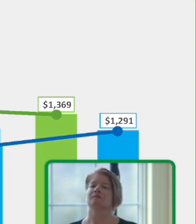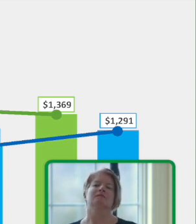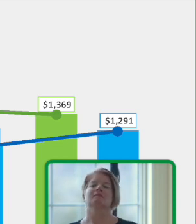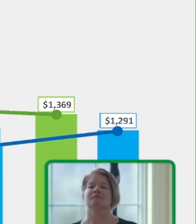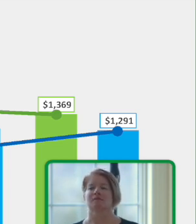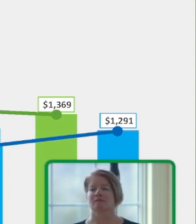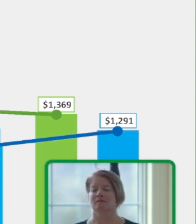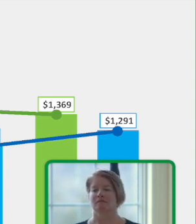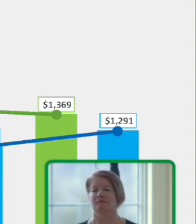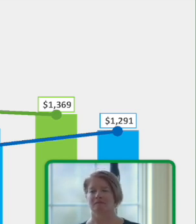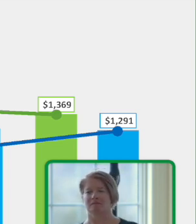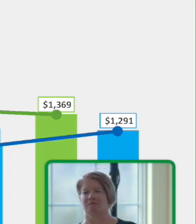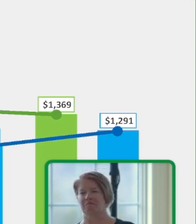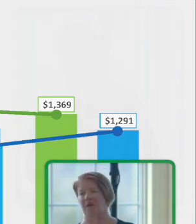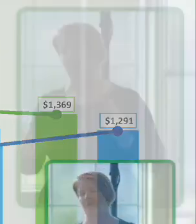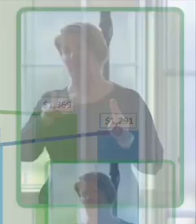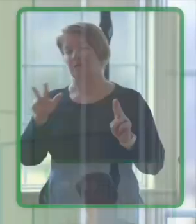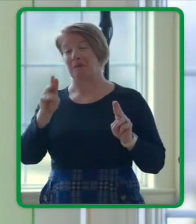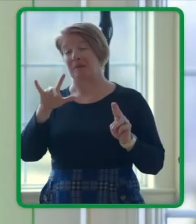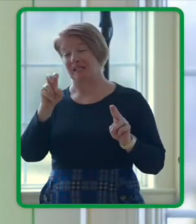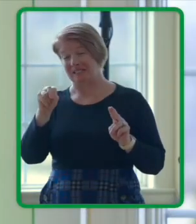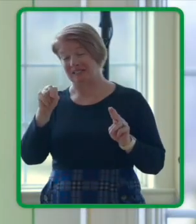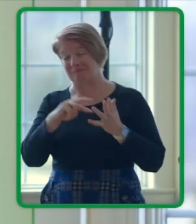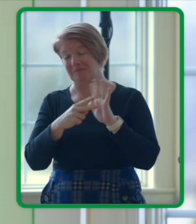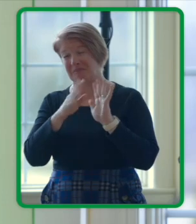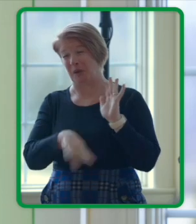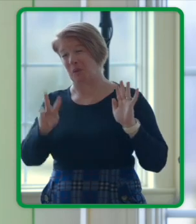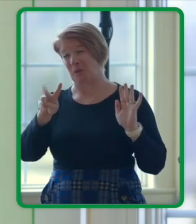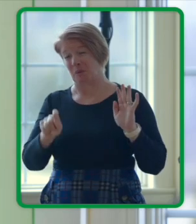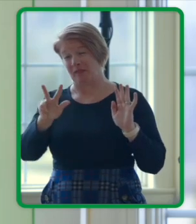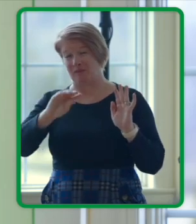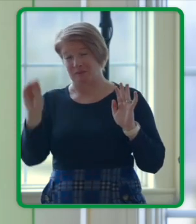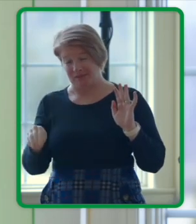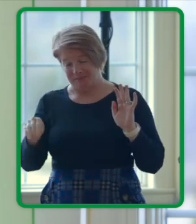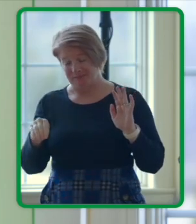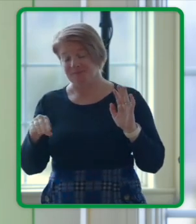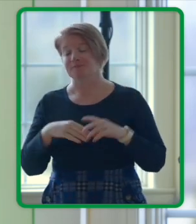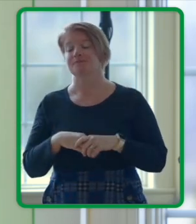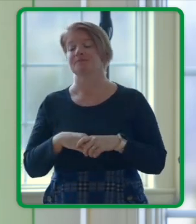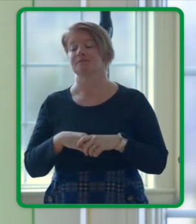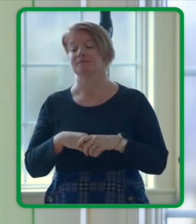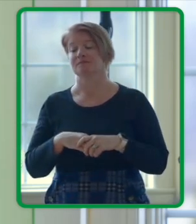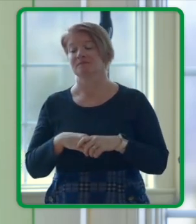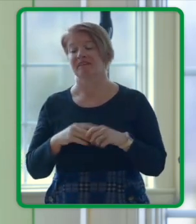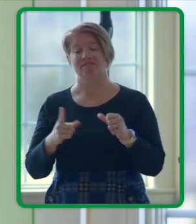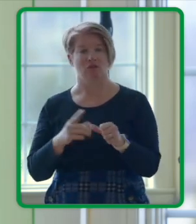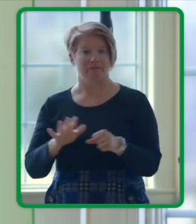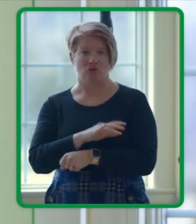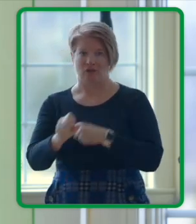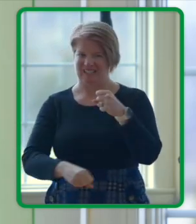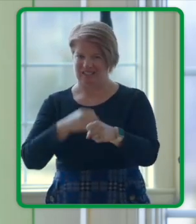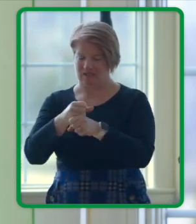We saw a decline of about $33 million or 2.3%, and this was our first full year